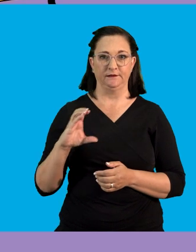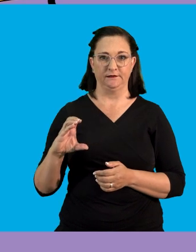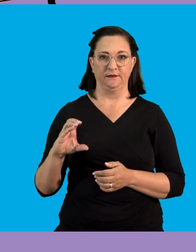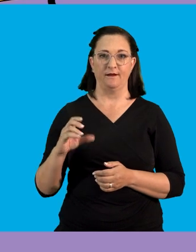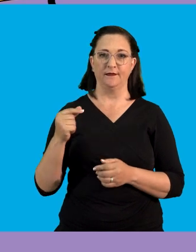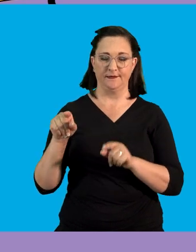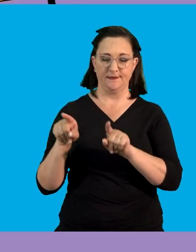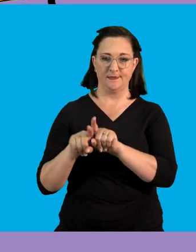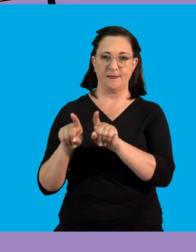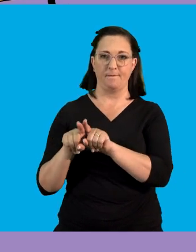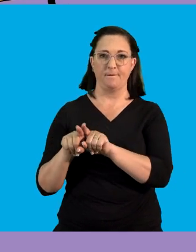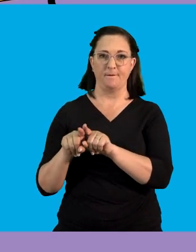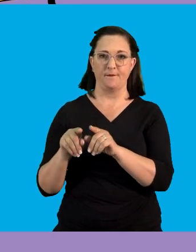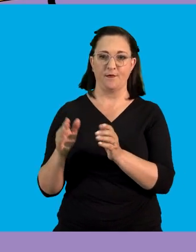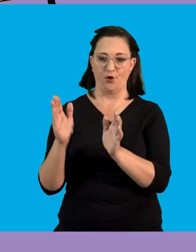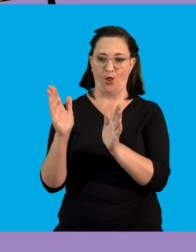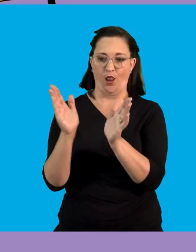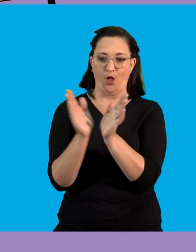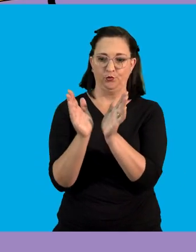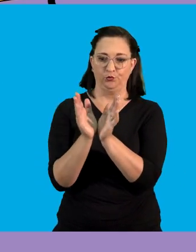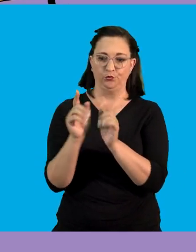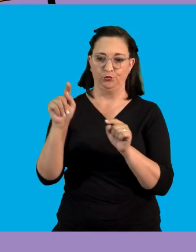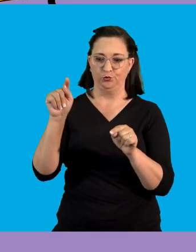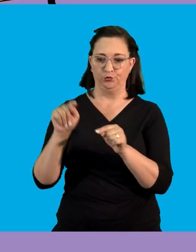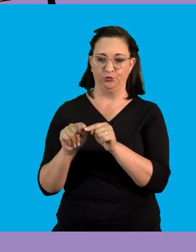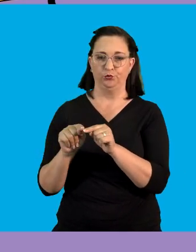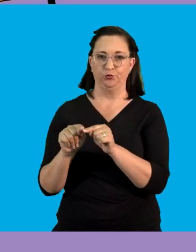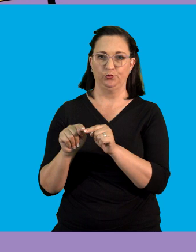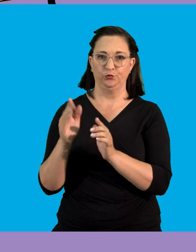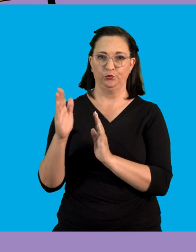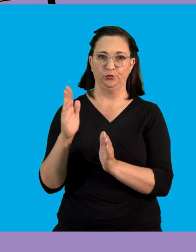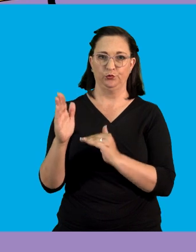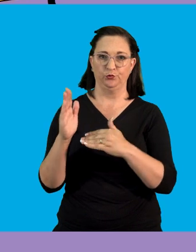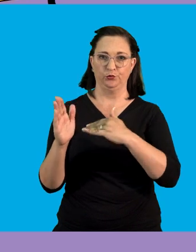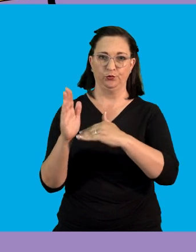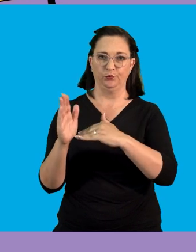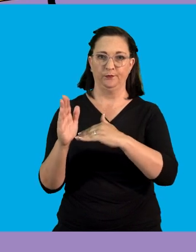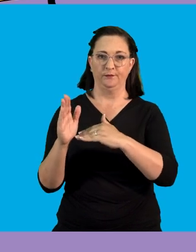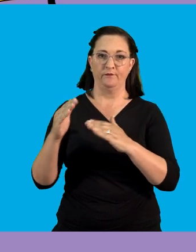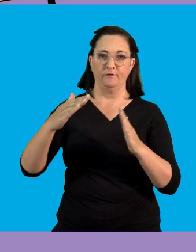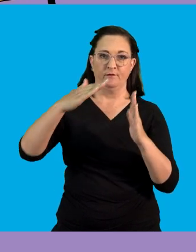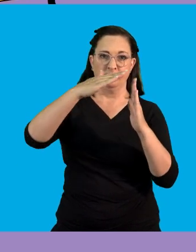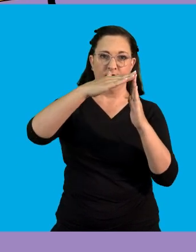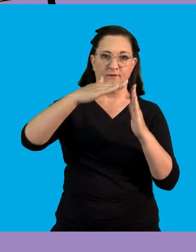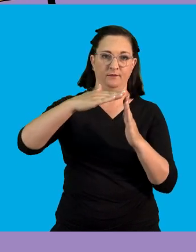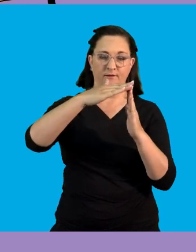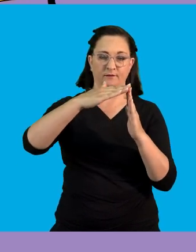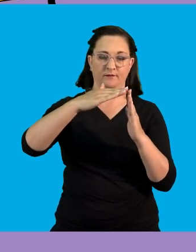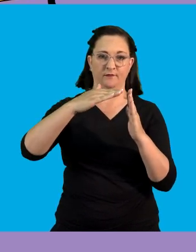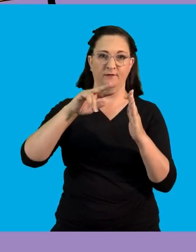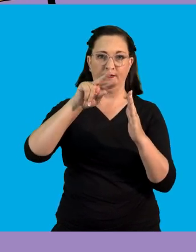DC. They have a similar marking and they are close to one another, so they are adjacent. And then let's look at the other side. We